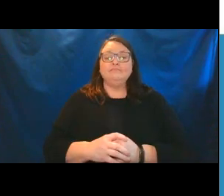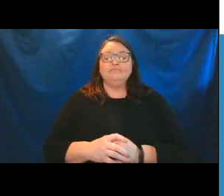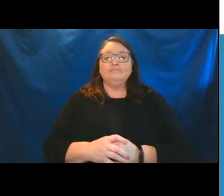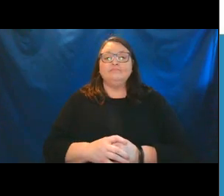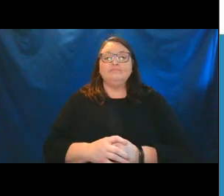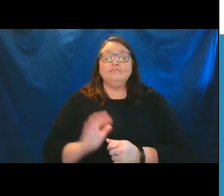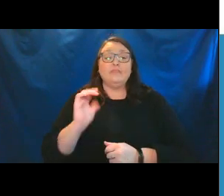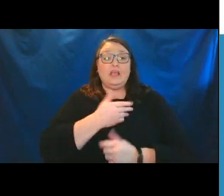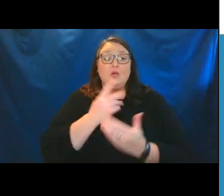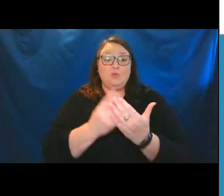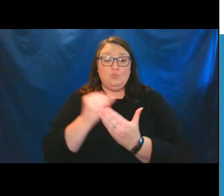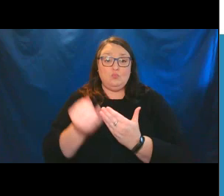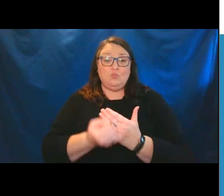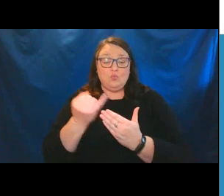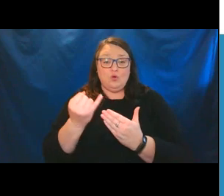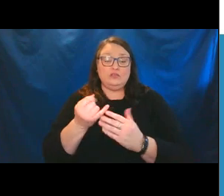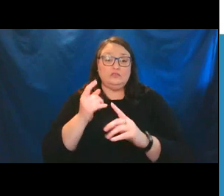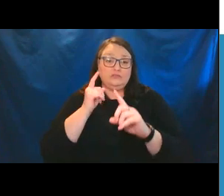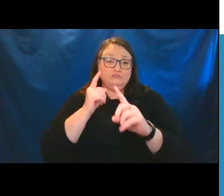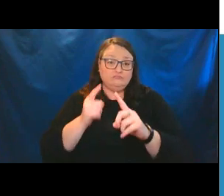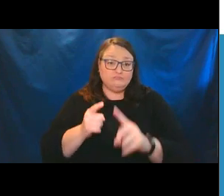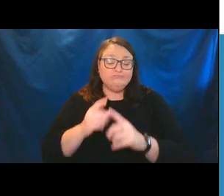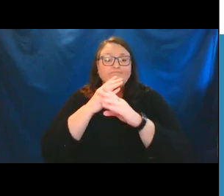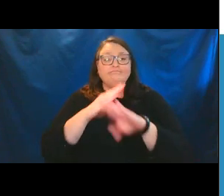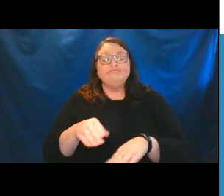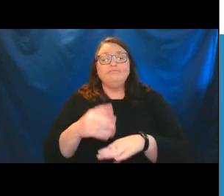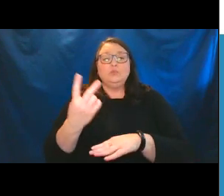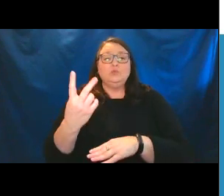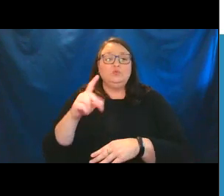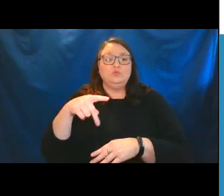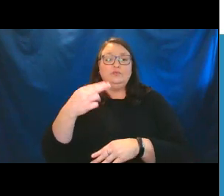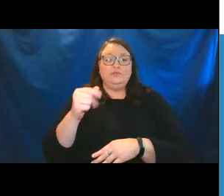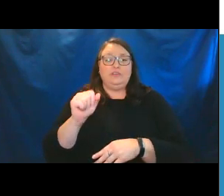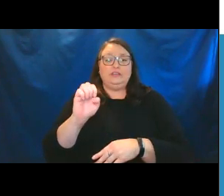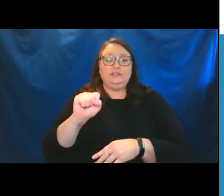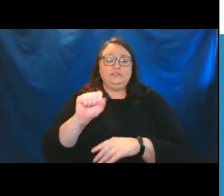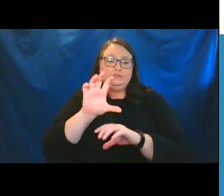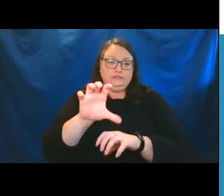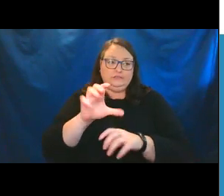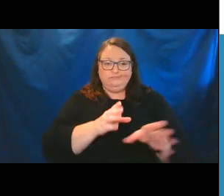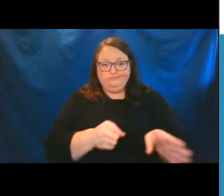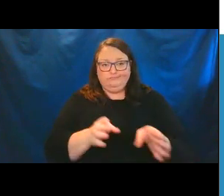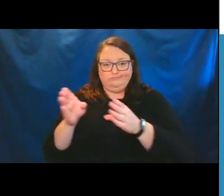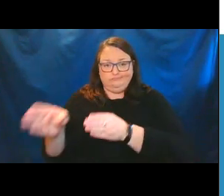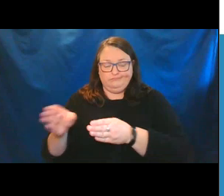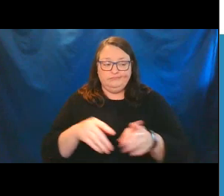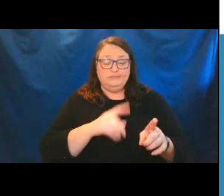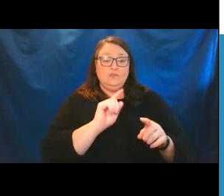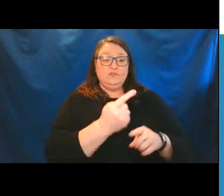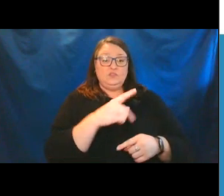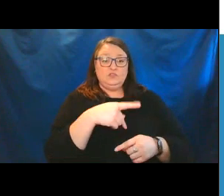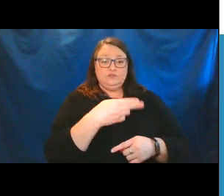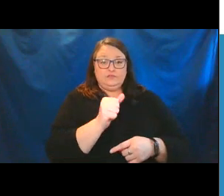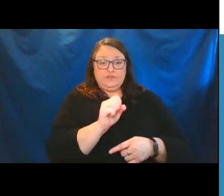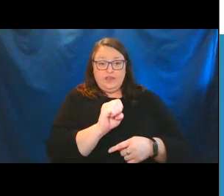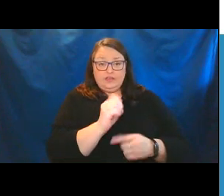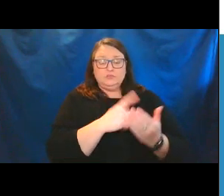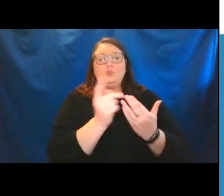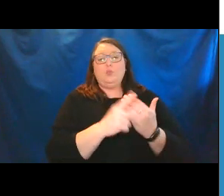Our project tasks are divided into 2 phases. And phase 1 is the program